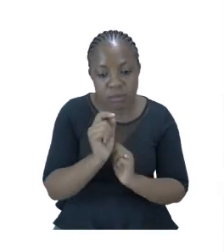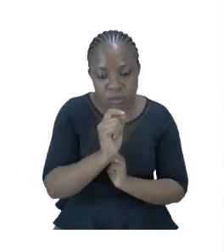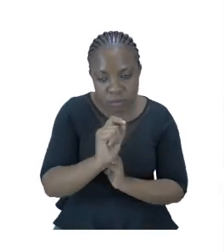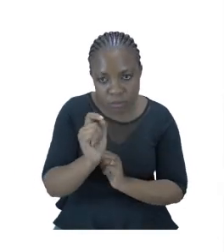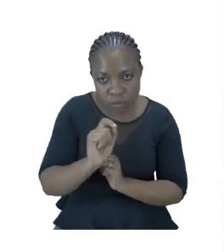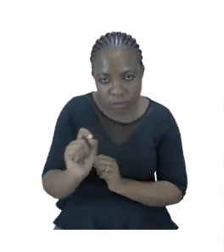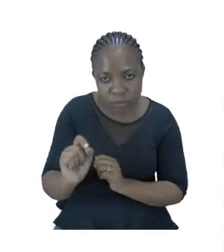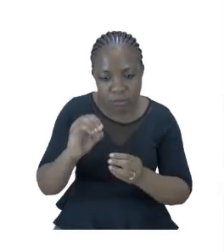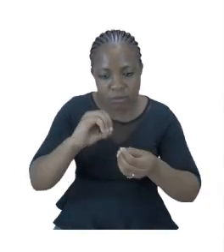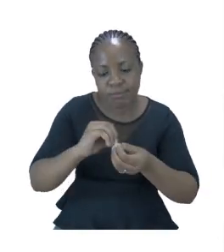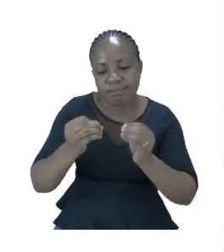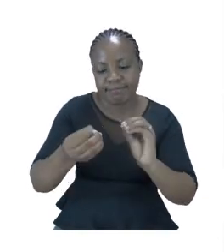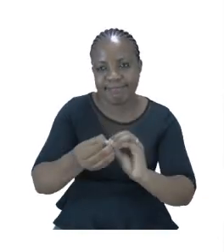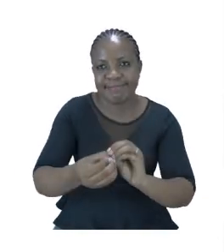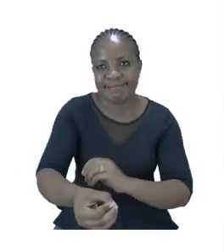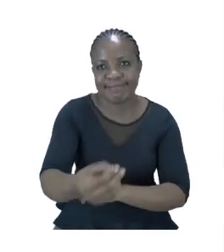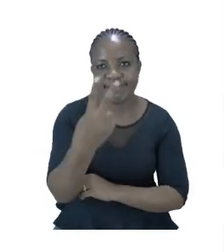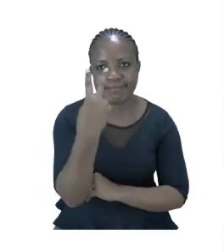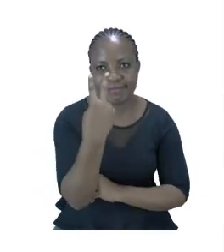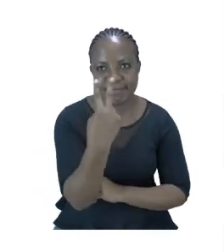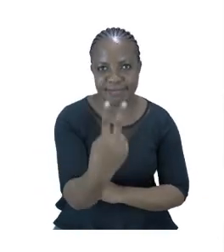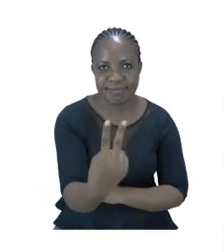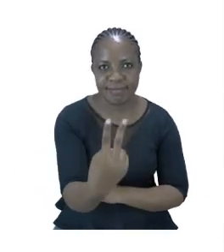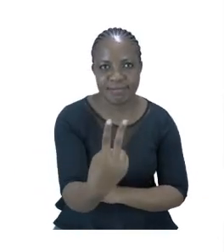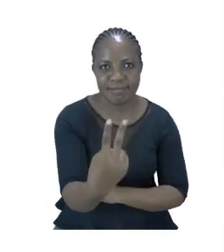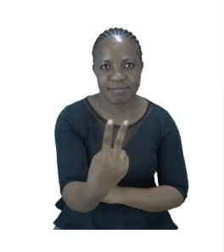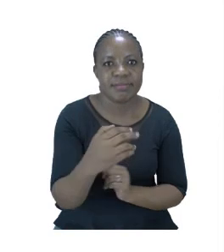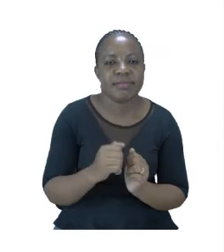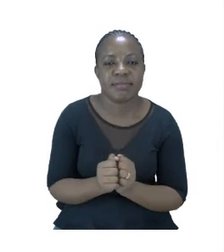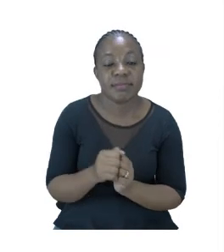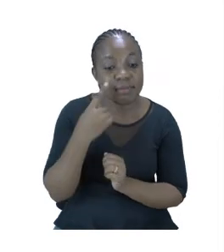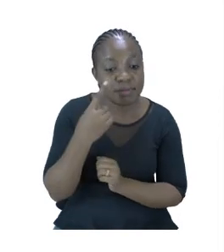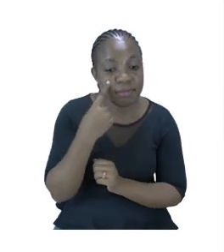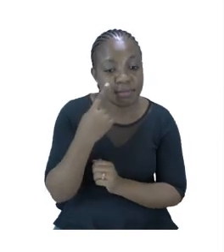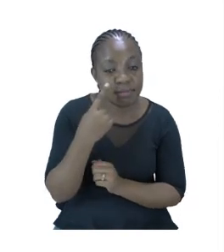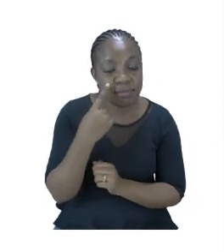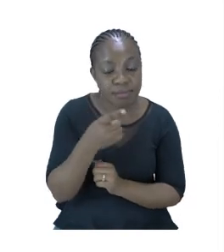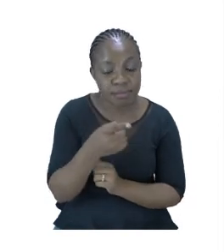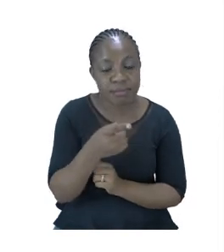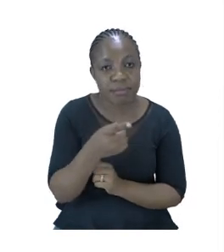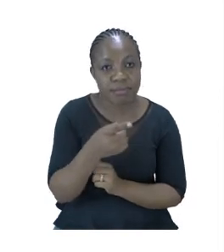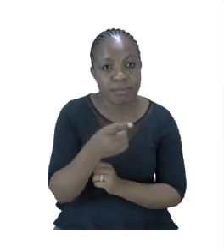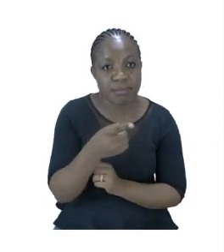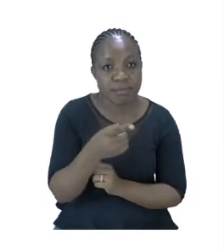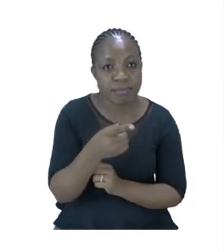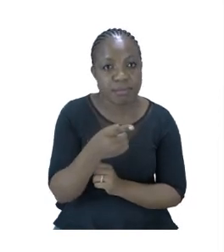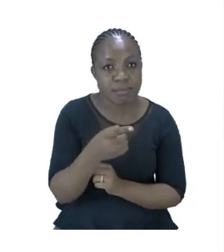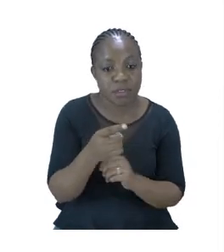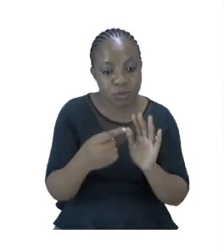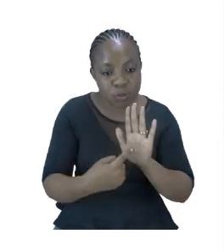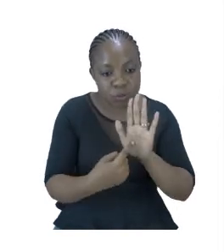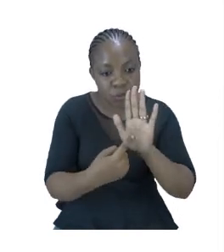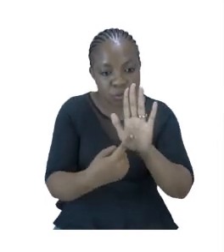2. Now, as you can see, from the number 2 that we have, they have shown us where